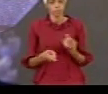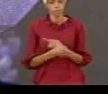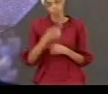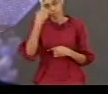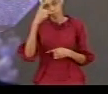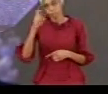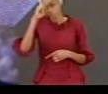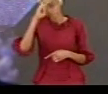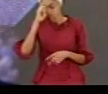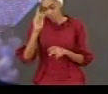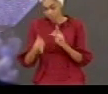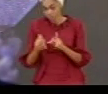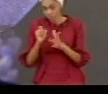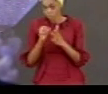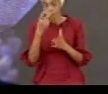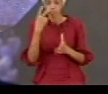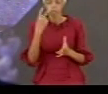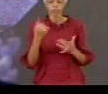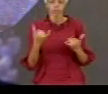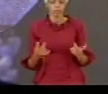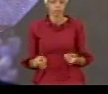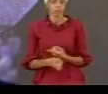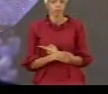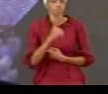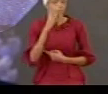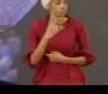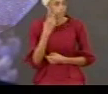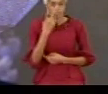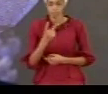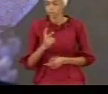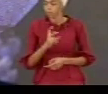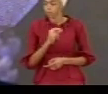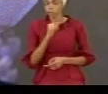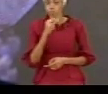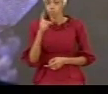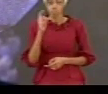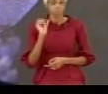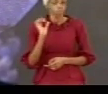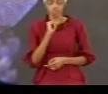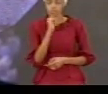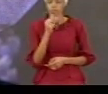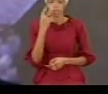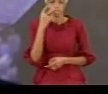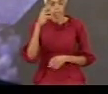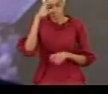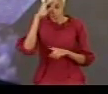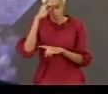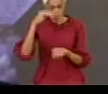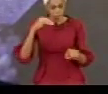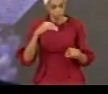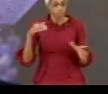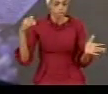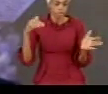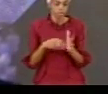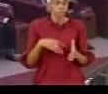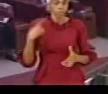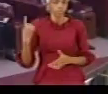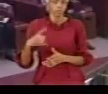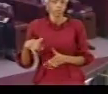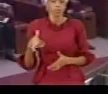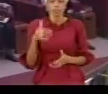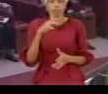whom you have seen today shall see them again no more forever." And the church